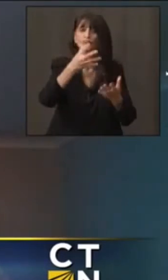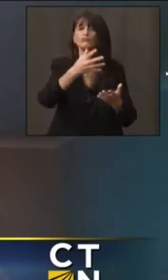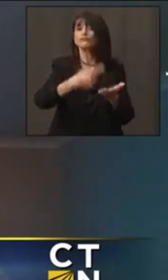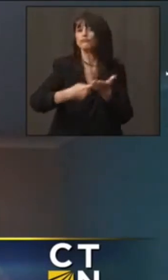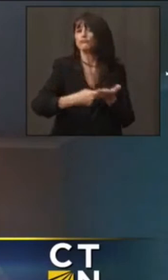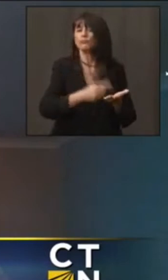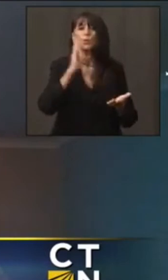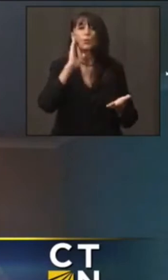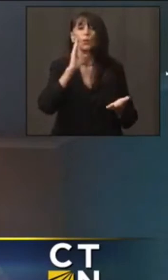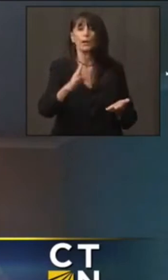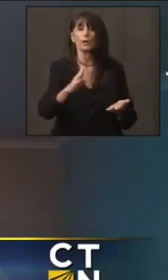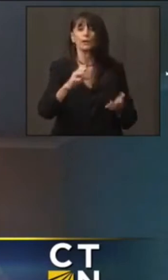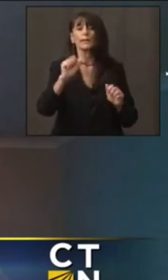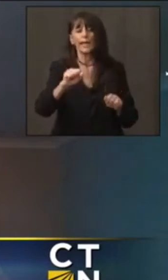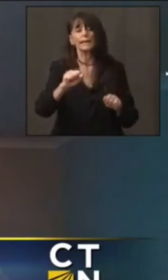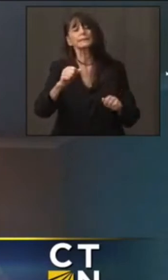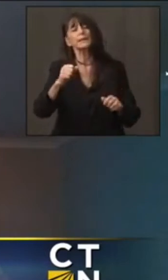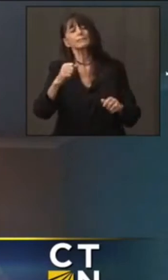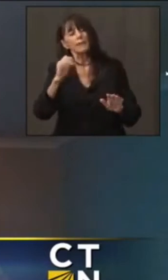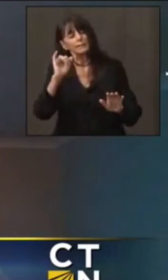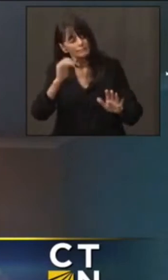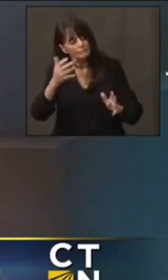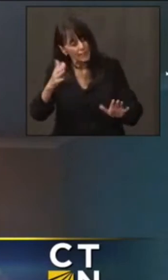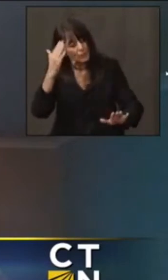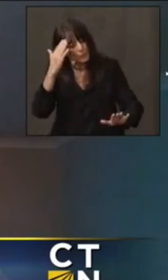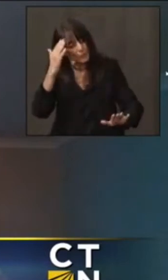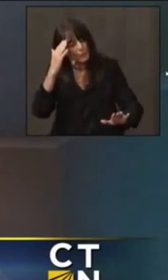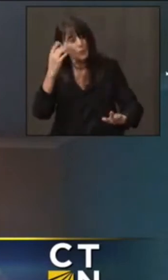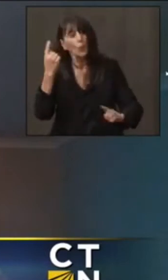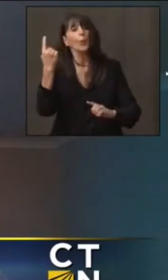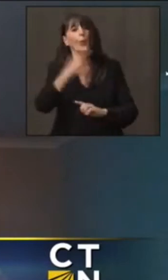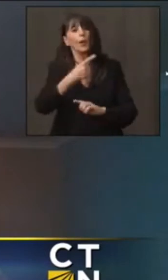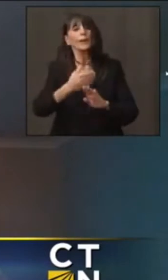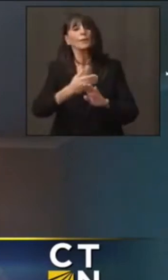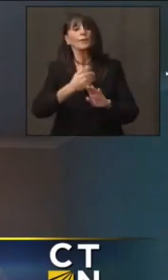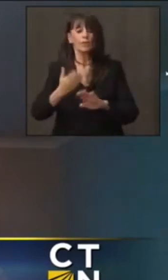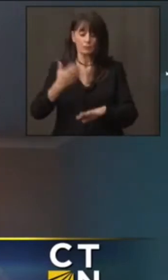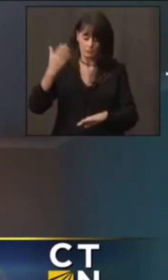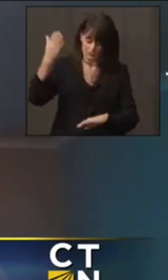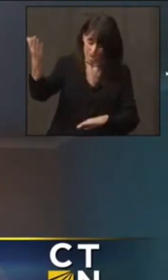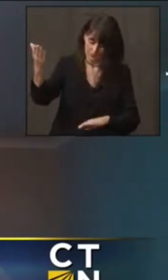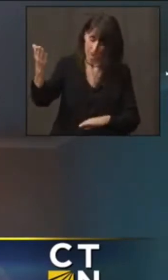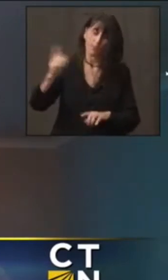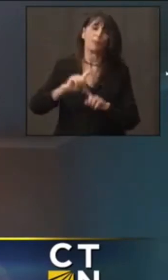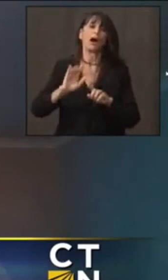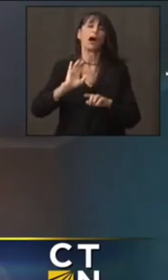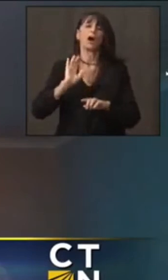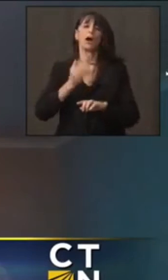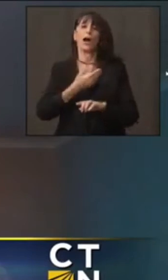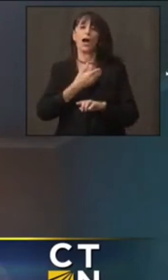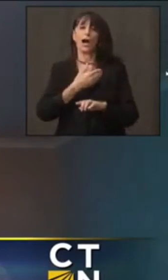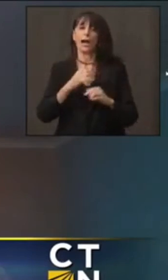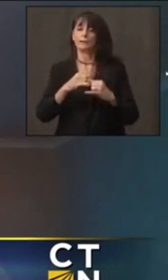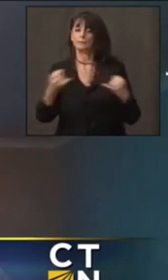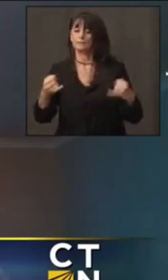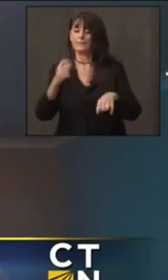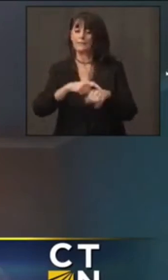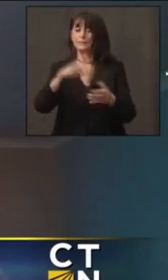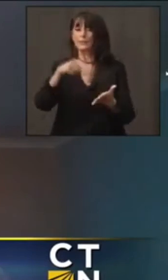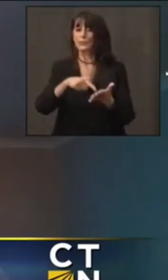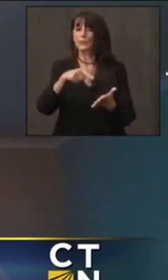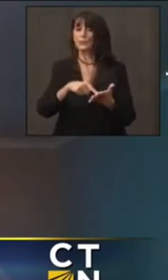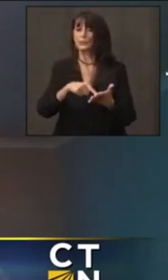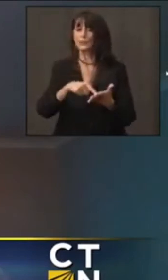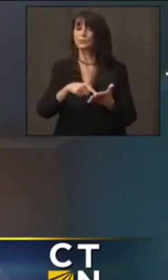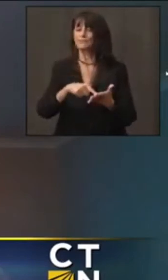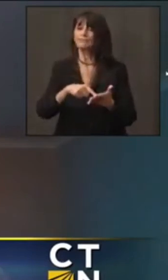Granted, only one day before the plan is submitted, and that's sort of the deadline that we have. But I want to emphasize again what the governor